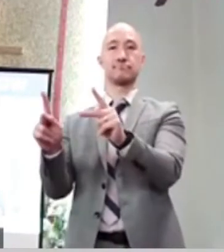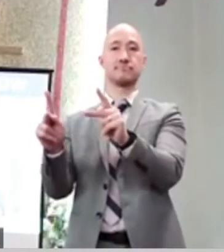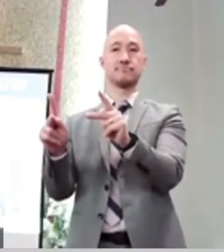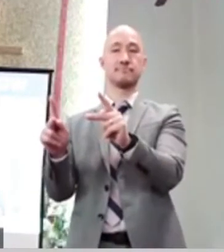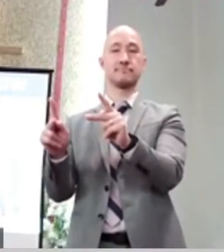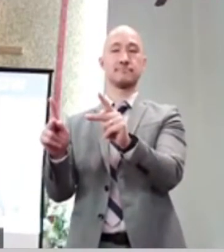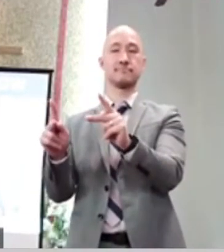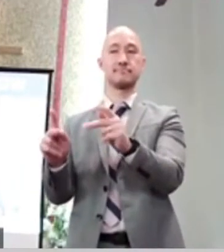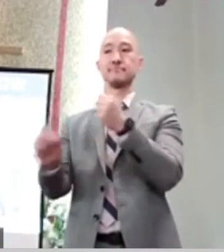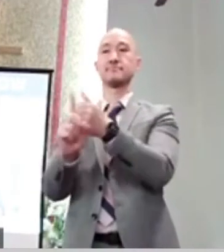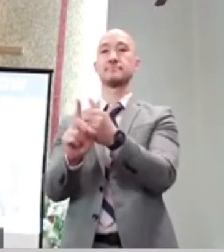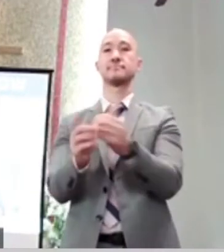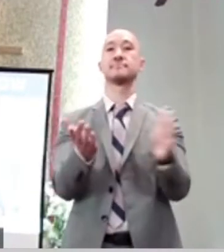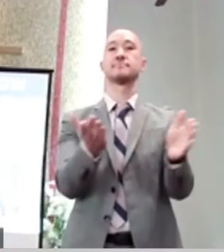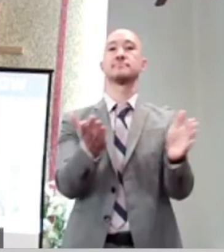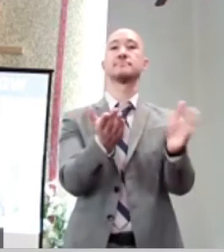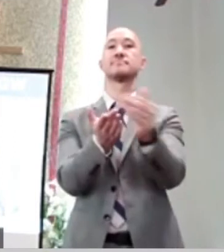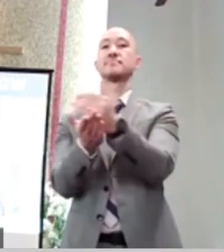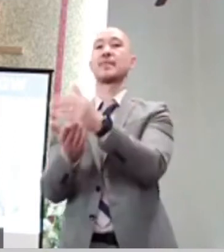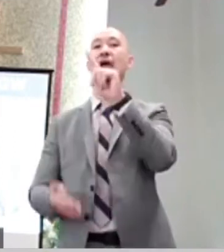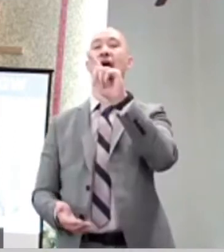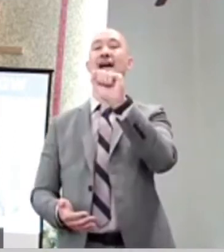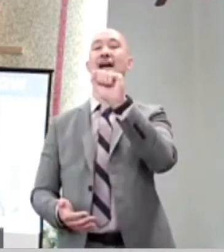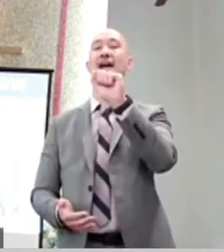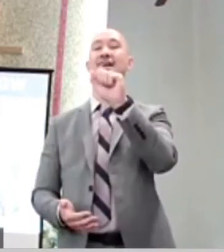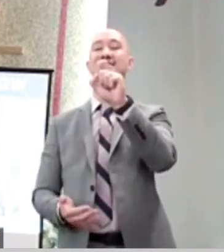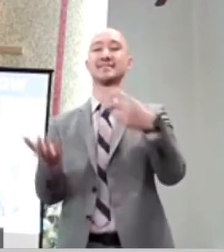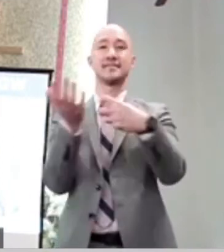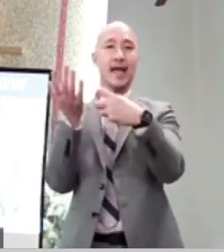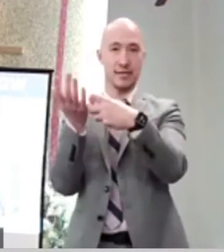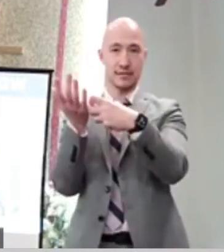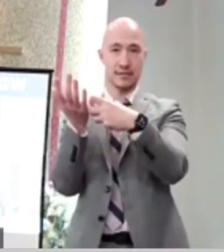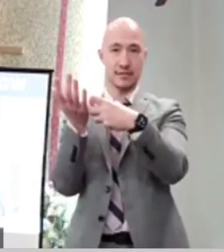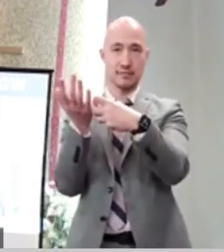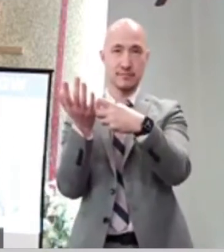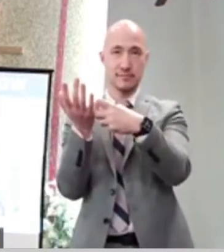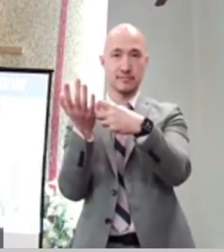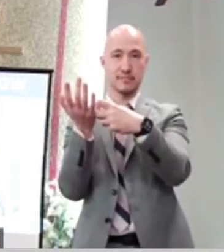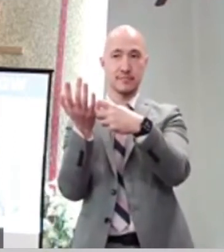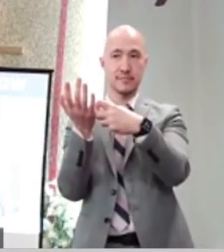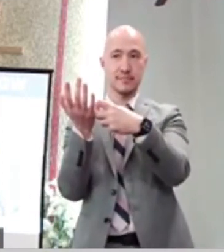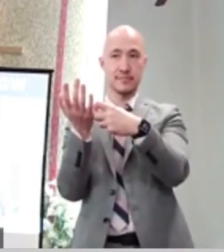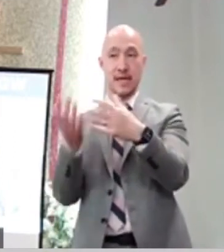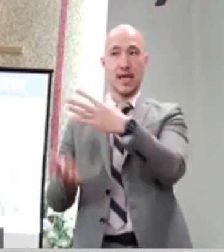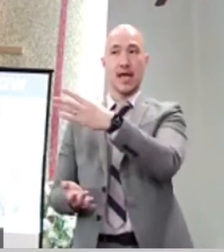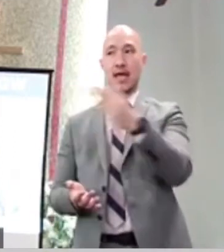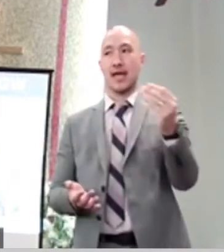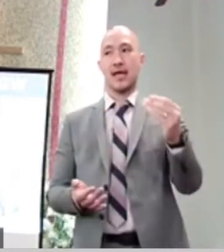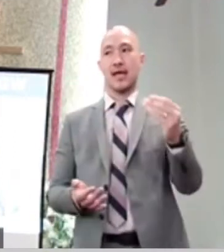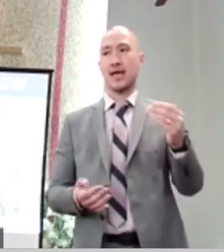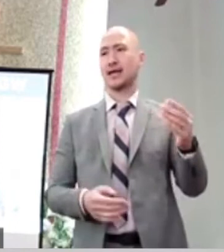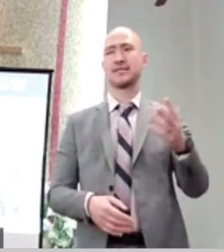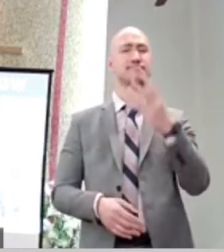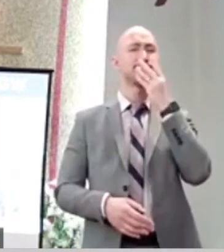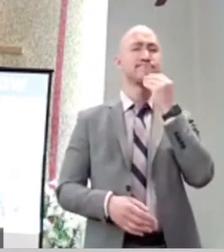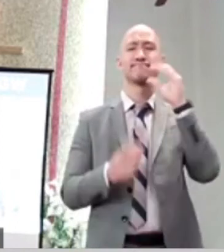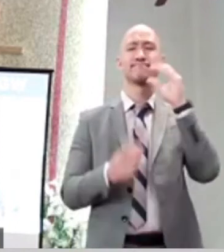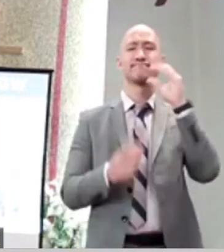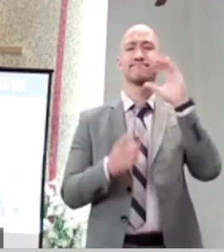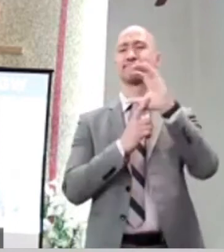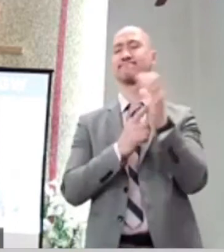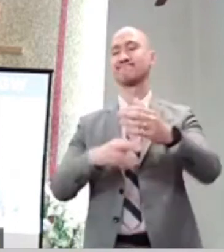Let me tell you a little bit about tax collectors. They were the most hated of the socioeconomic